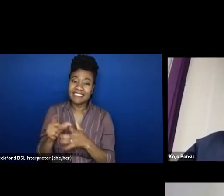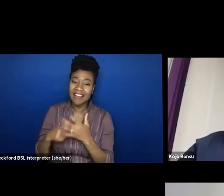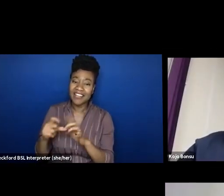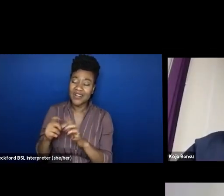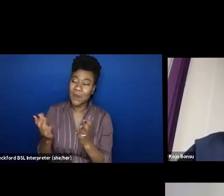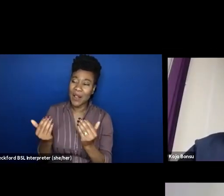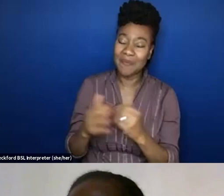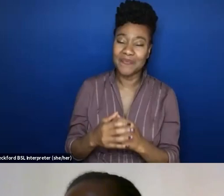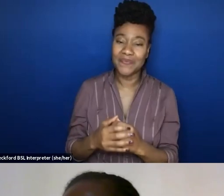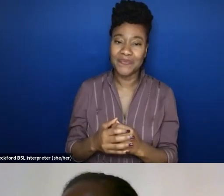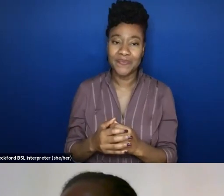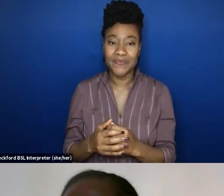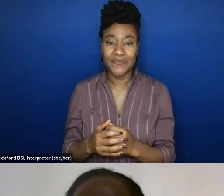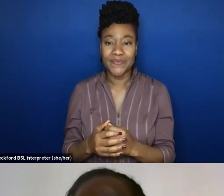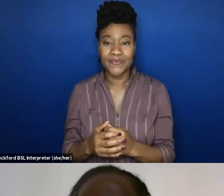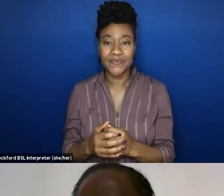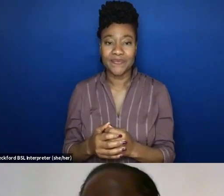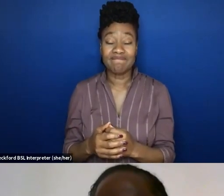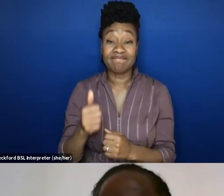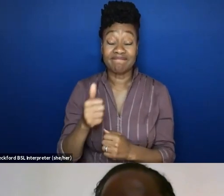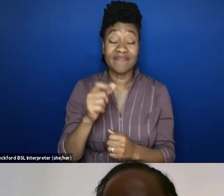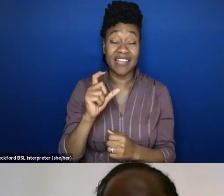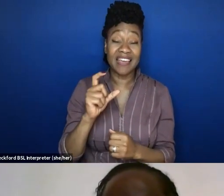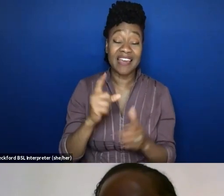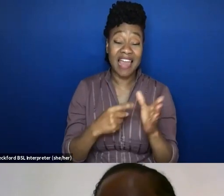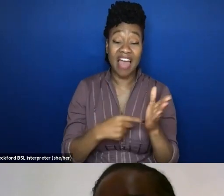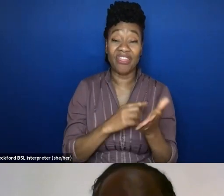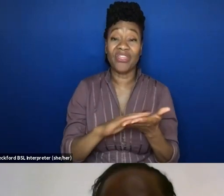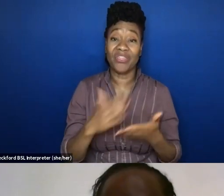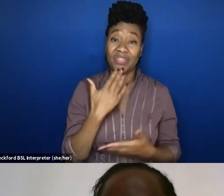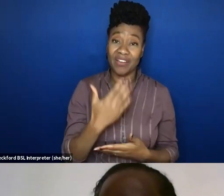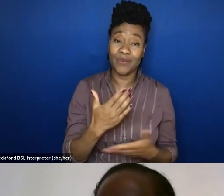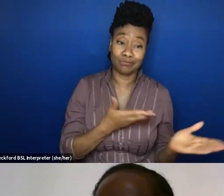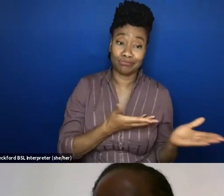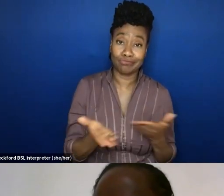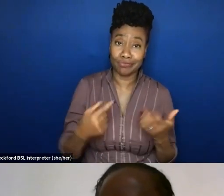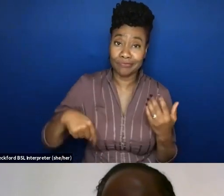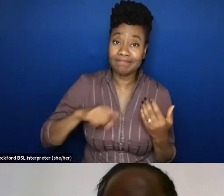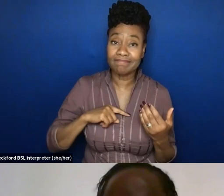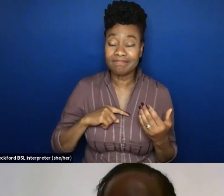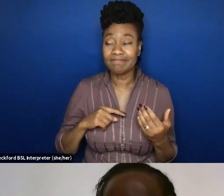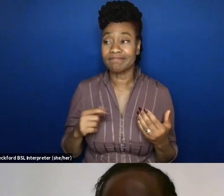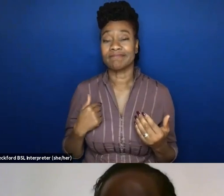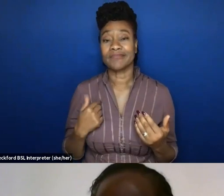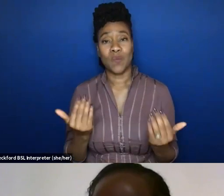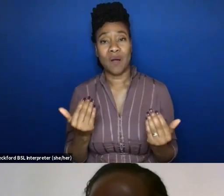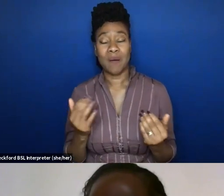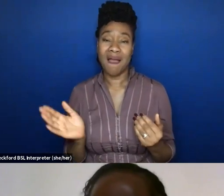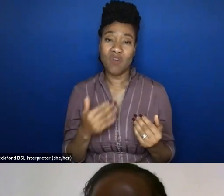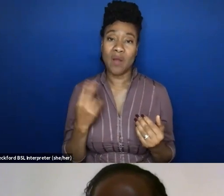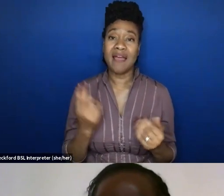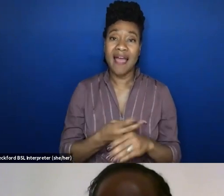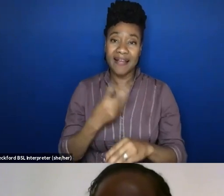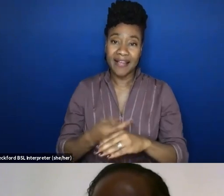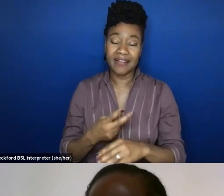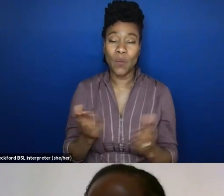Good evening. Thank you very much, Kat. Thank you for that introduction. And I'd like to welcome everybody again and to welcome